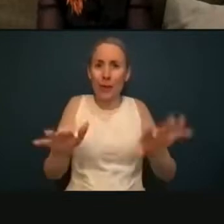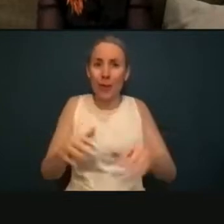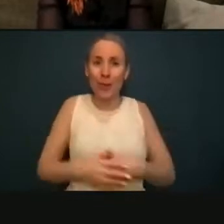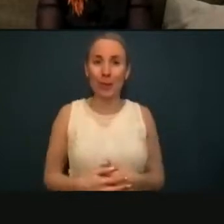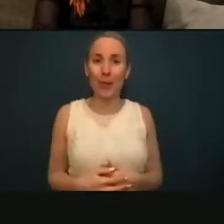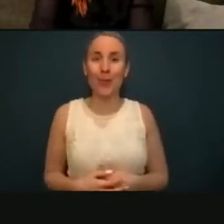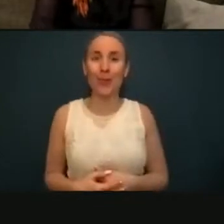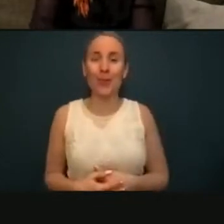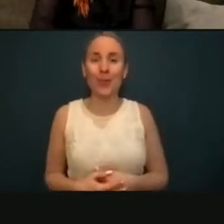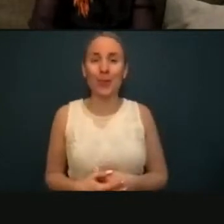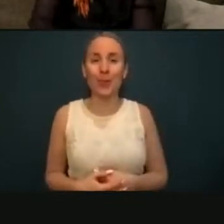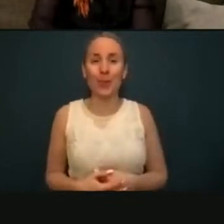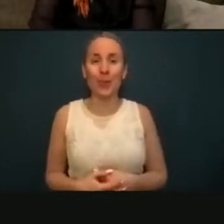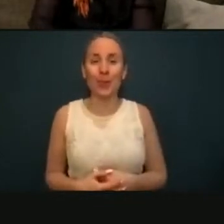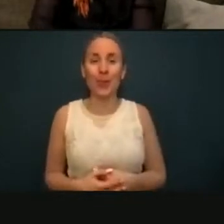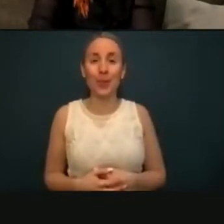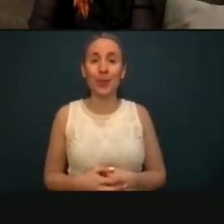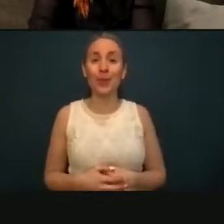Elizabeth,